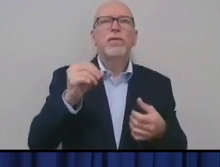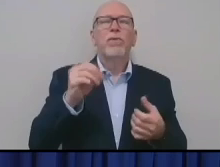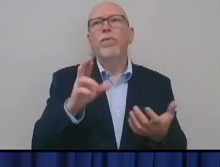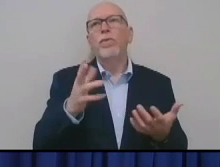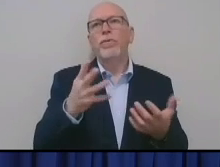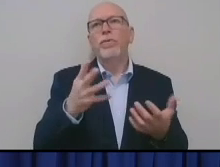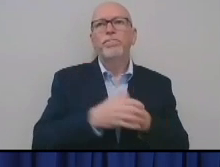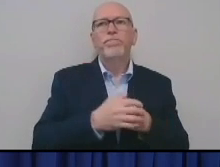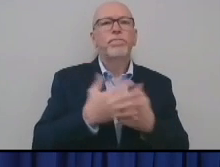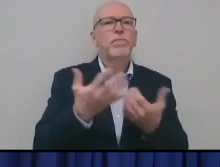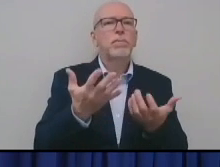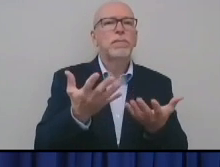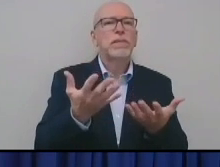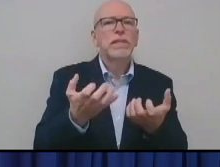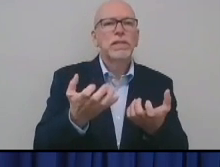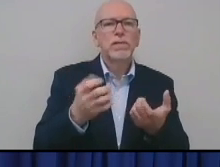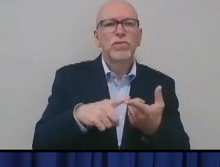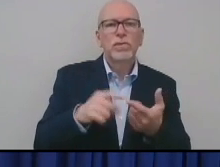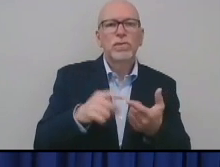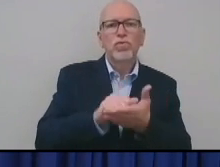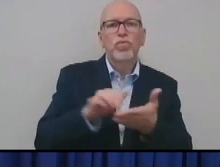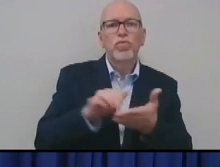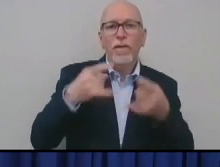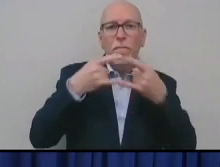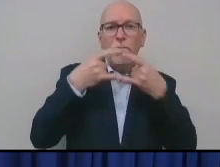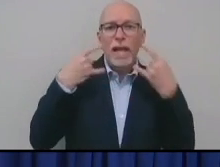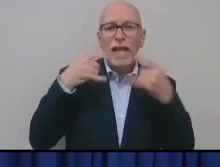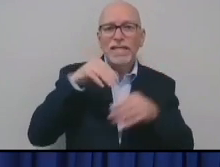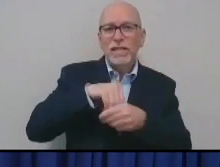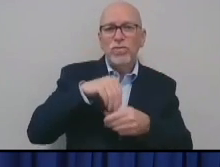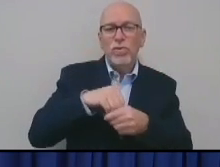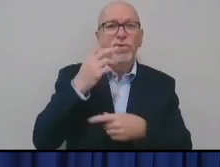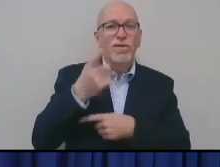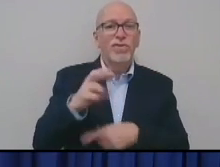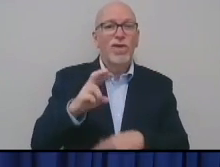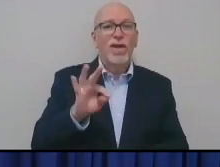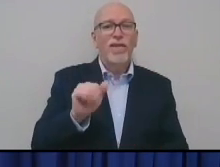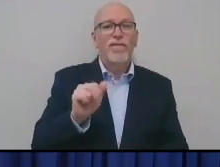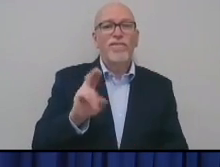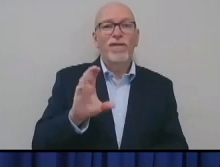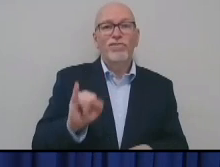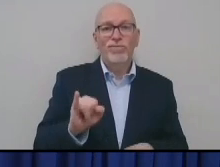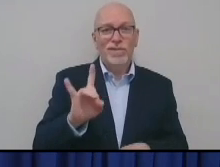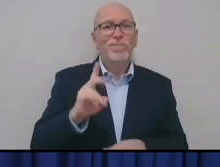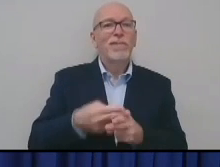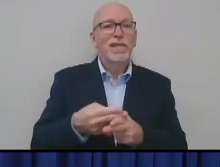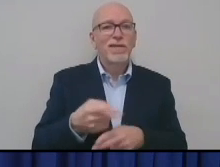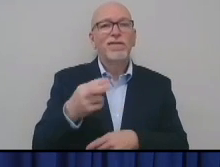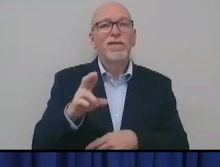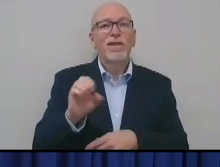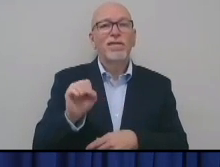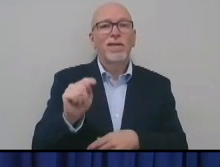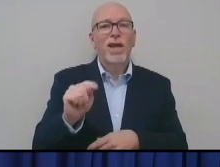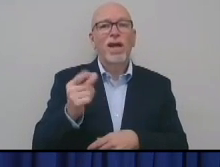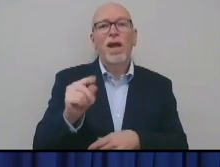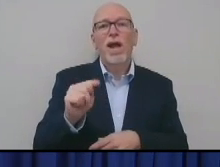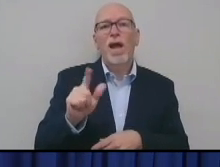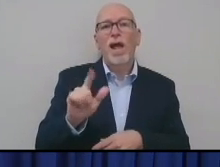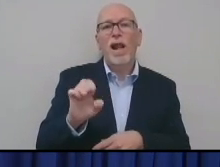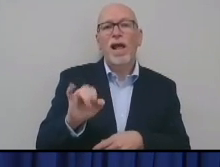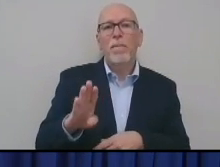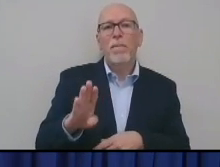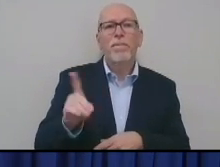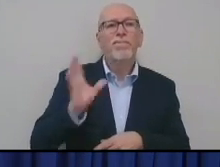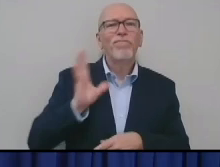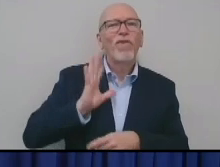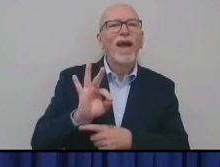guess, desire to get rid of masks indoors. I know Dr. Fauci had even mentioned that. Dr. Scott Gottlieb, who's a former FDA